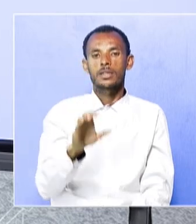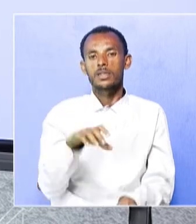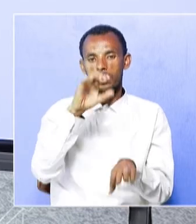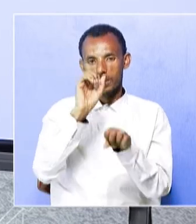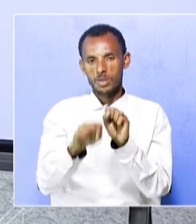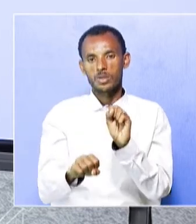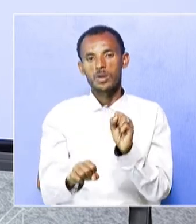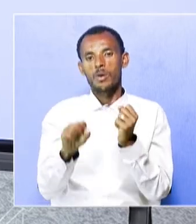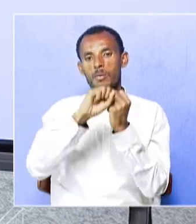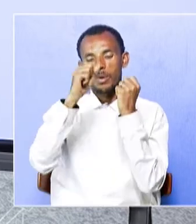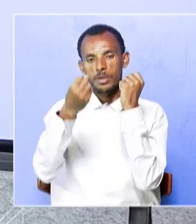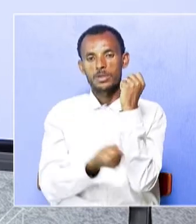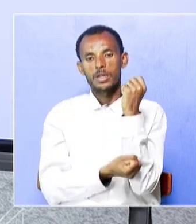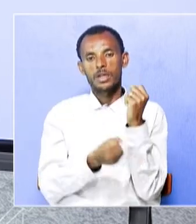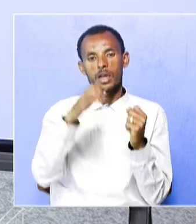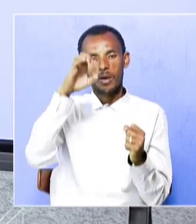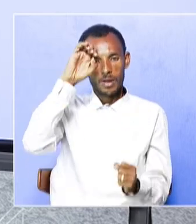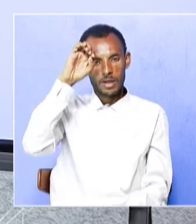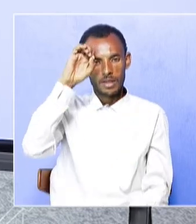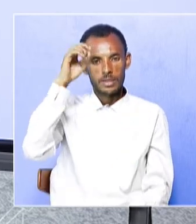So based on Euclid's